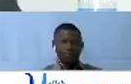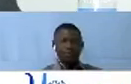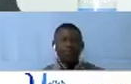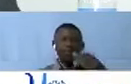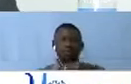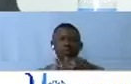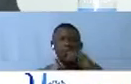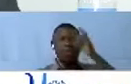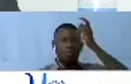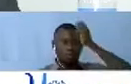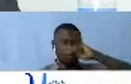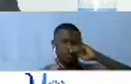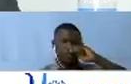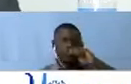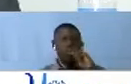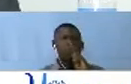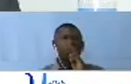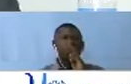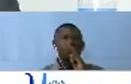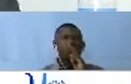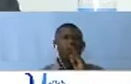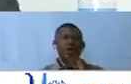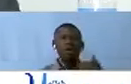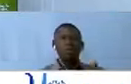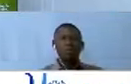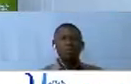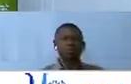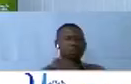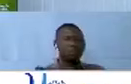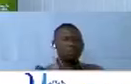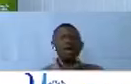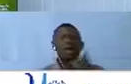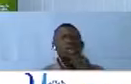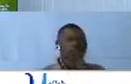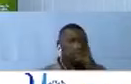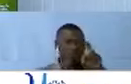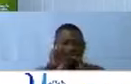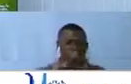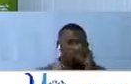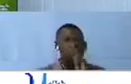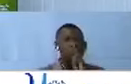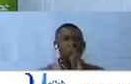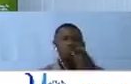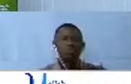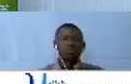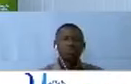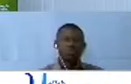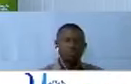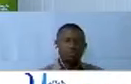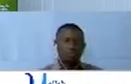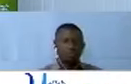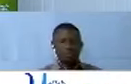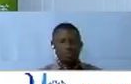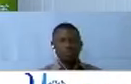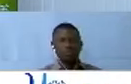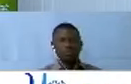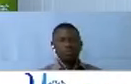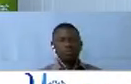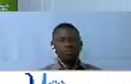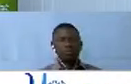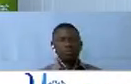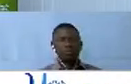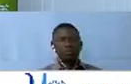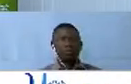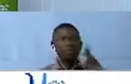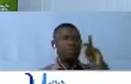Amongst the police, who are interrogators? Sam police will be Mimbuji. Jumala Multimia will look at Nininka Roke.